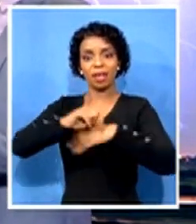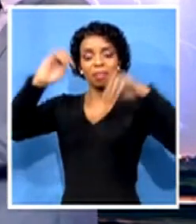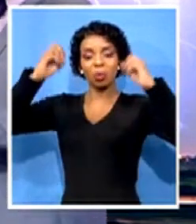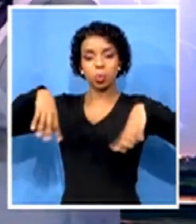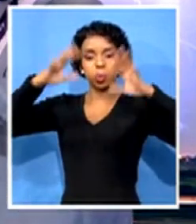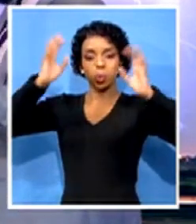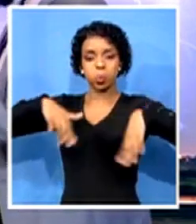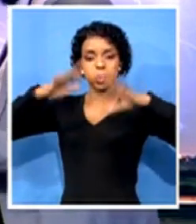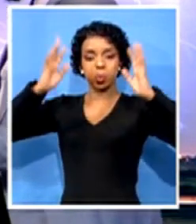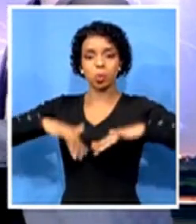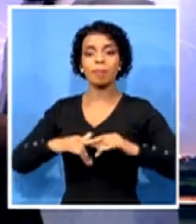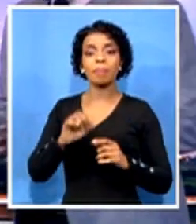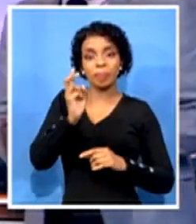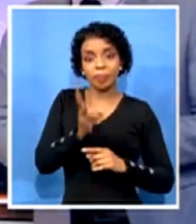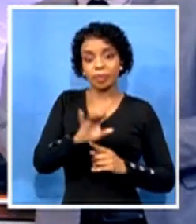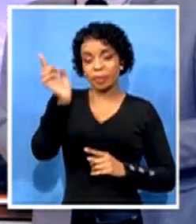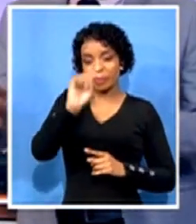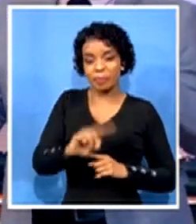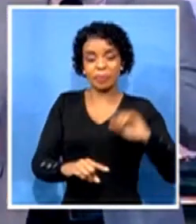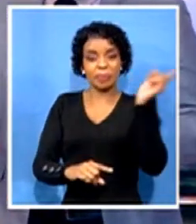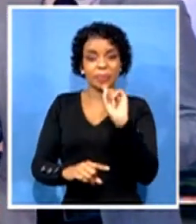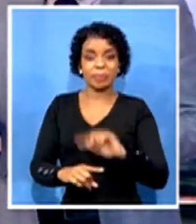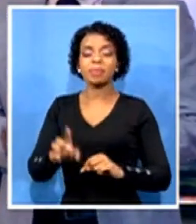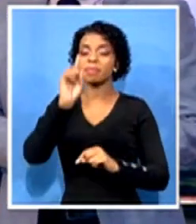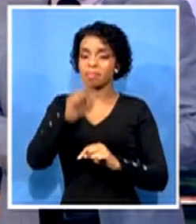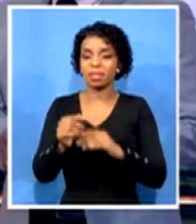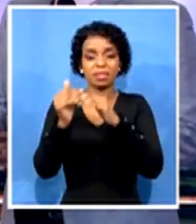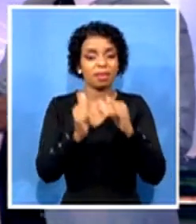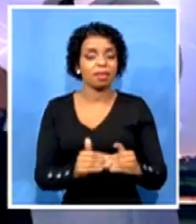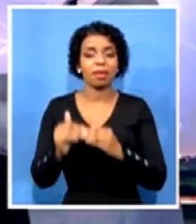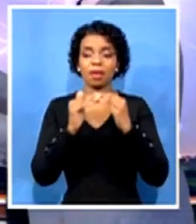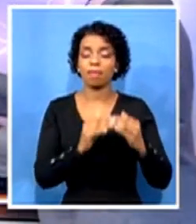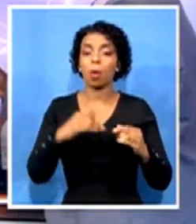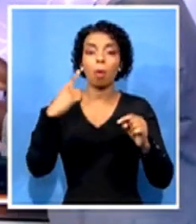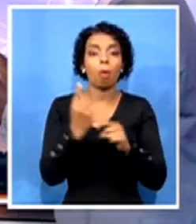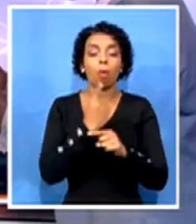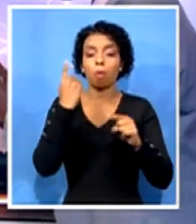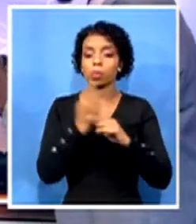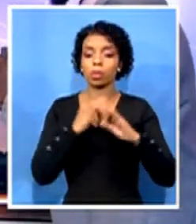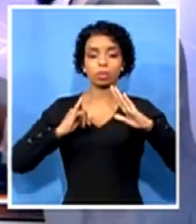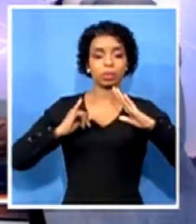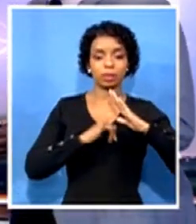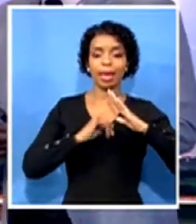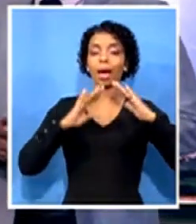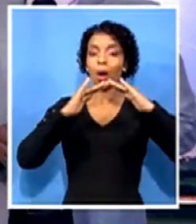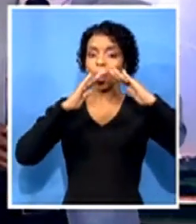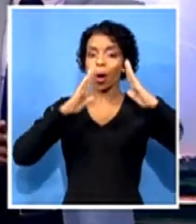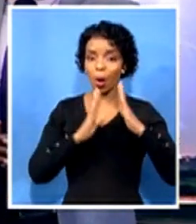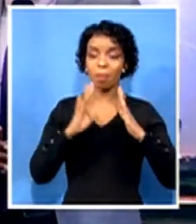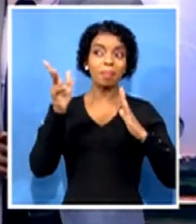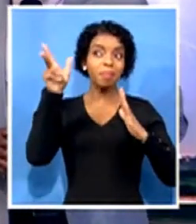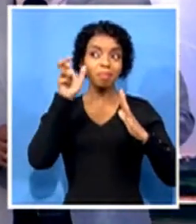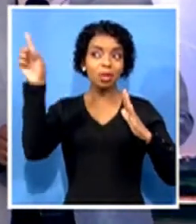very careful and to always remain indoor when you hear a sound of thunder, and make sure that you are not next to anything that